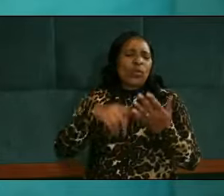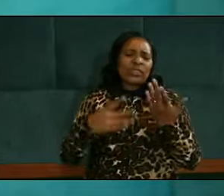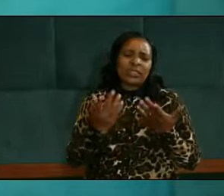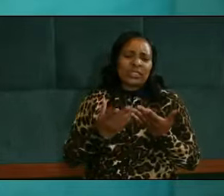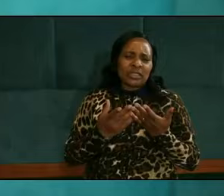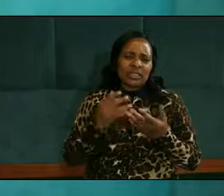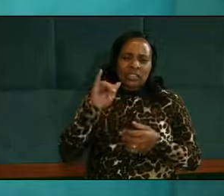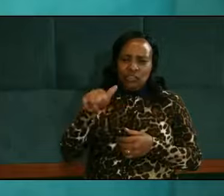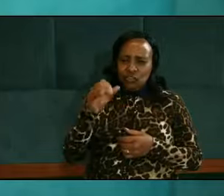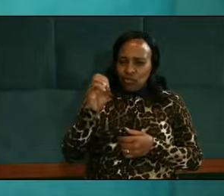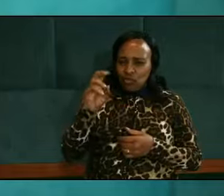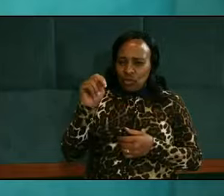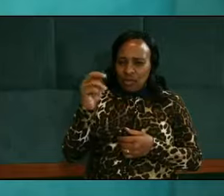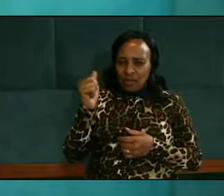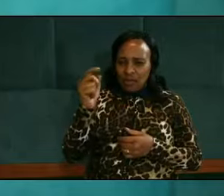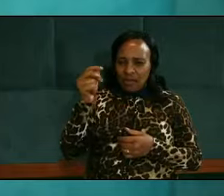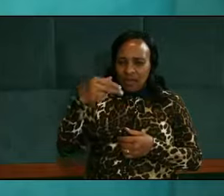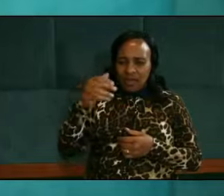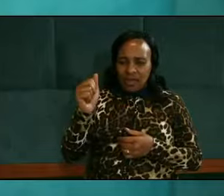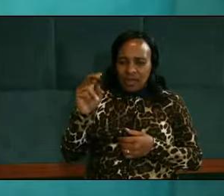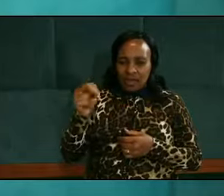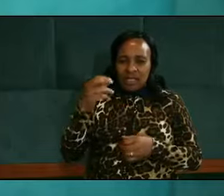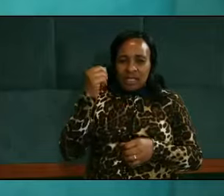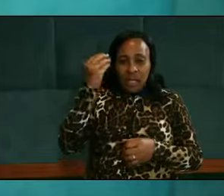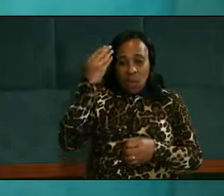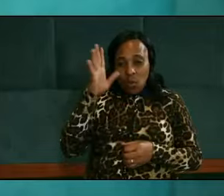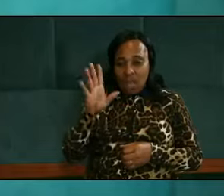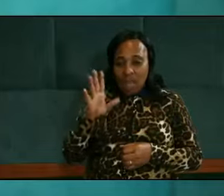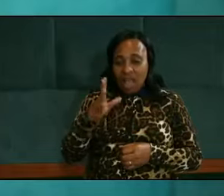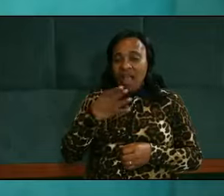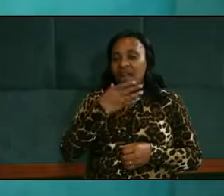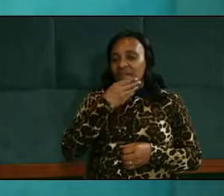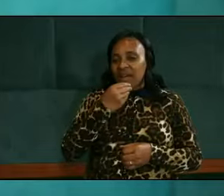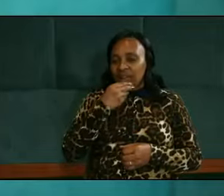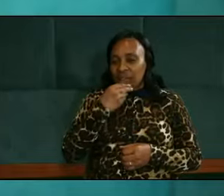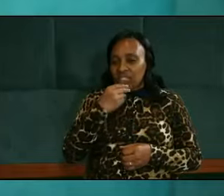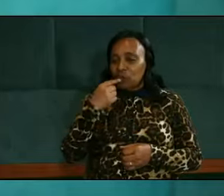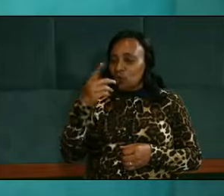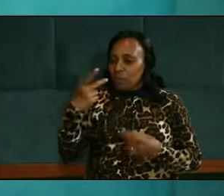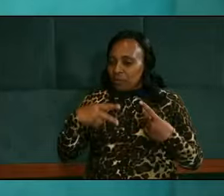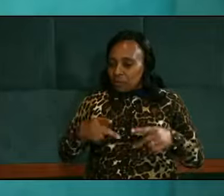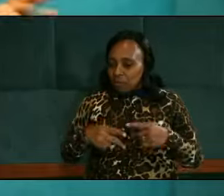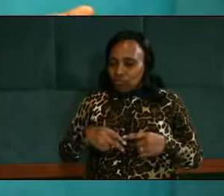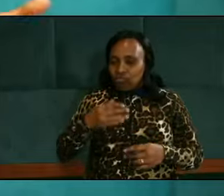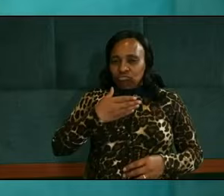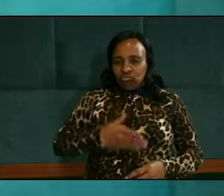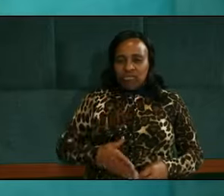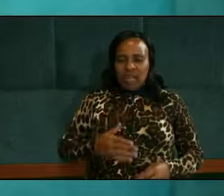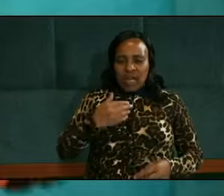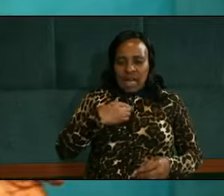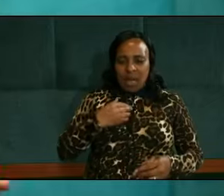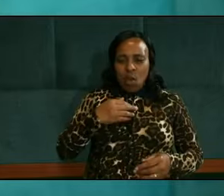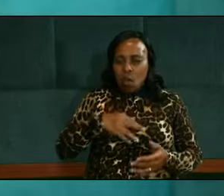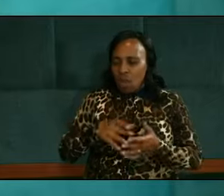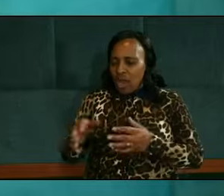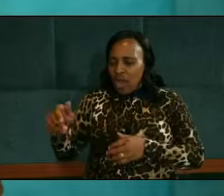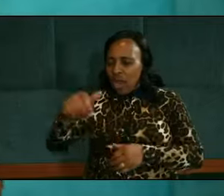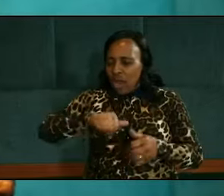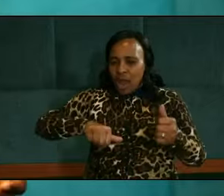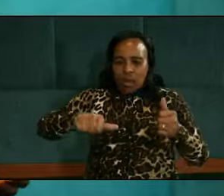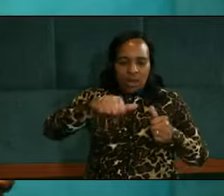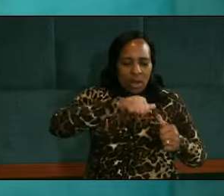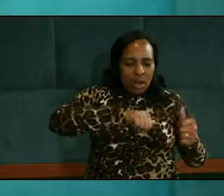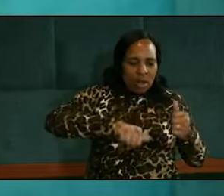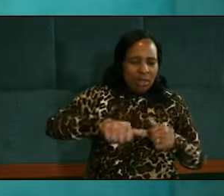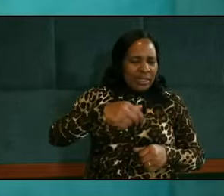what Jonathan did not know was that Jonathan didn't know that his father had told people not to starve. So he was walking around in the desert and